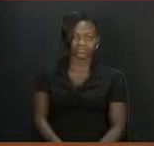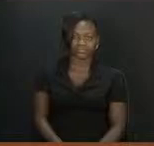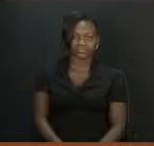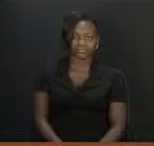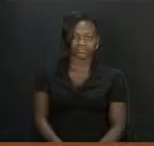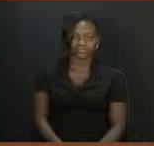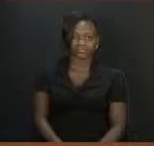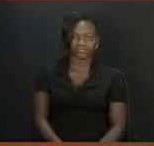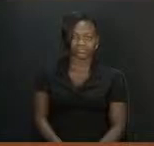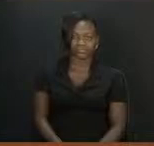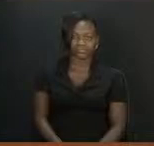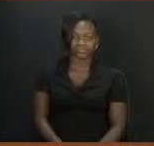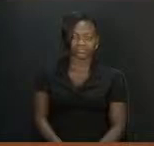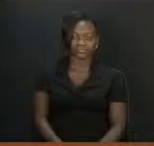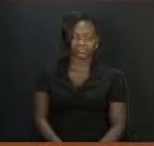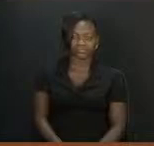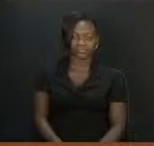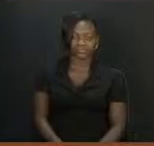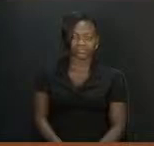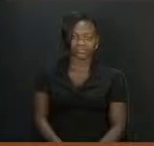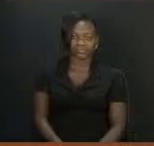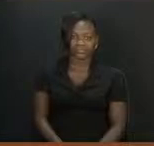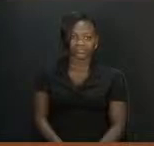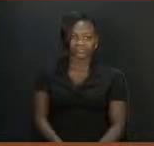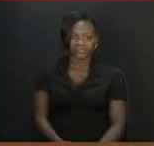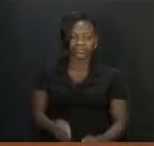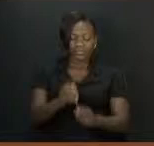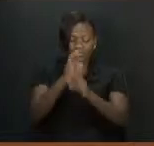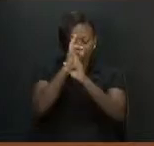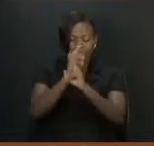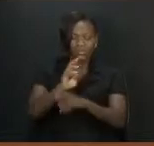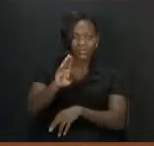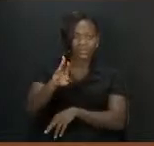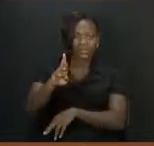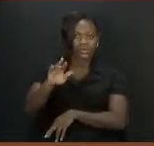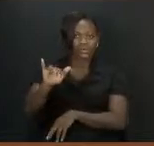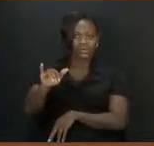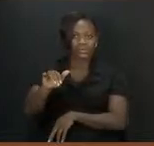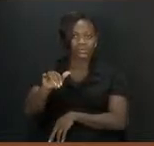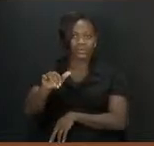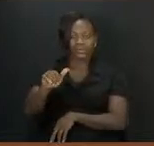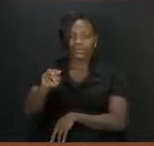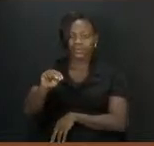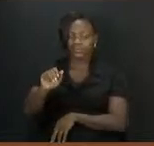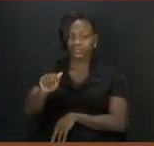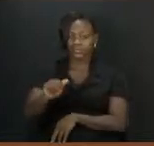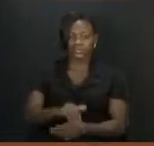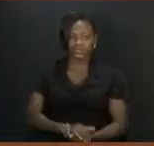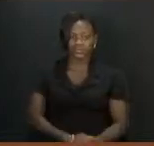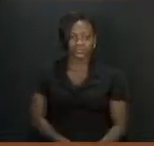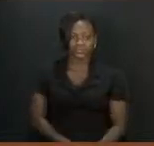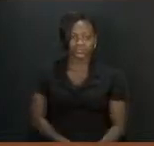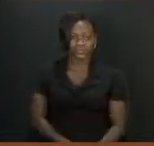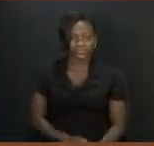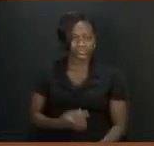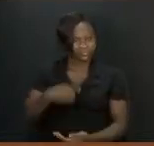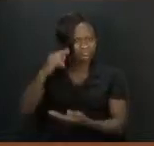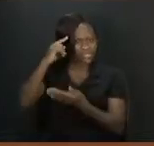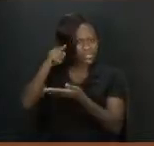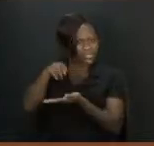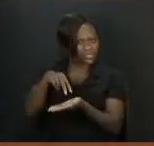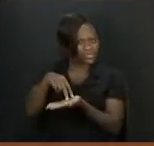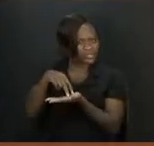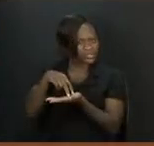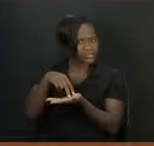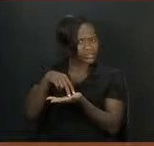Yes, Honorable Brahma. Honorable Brahma, I thought you were on your feet.